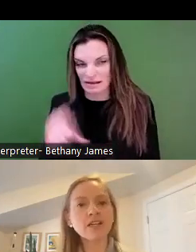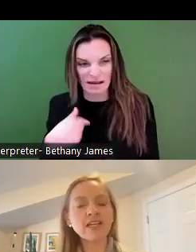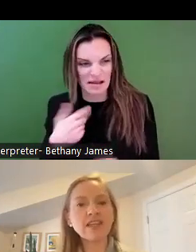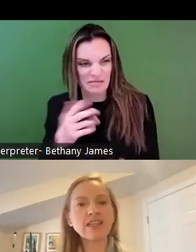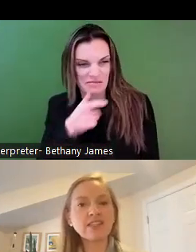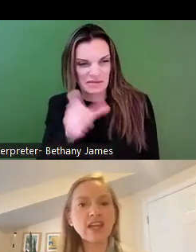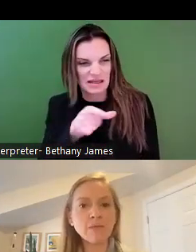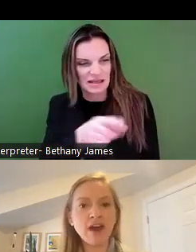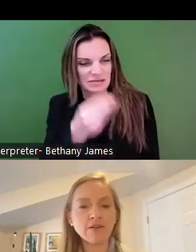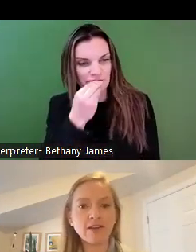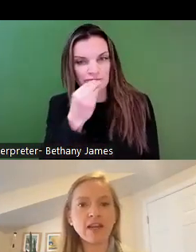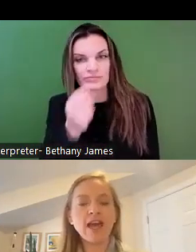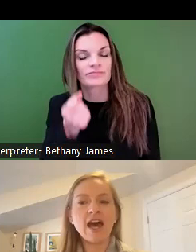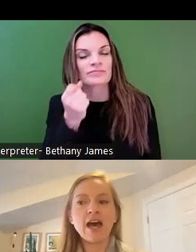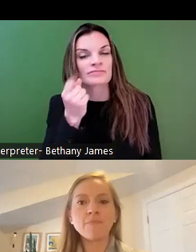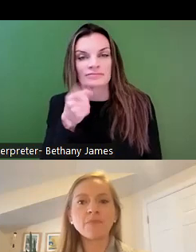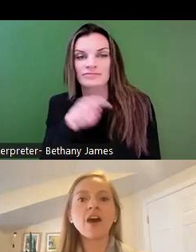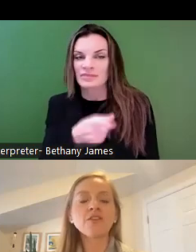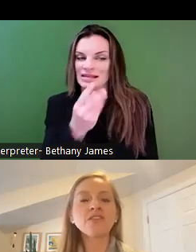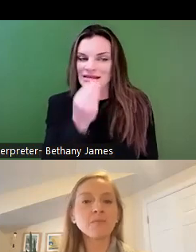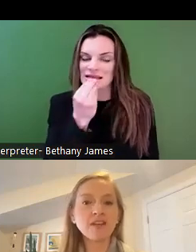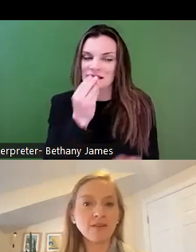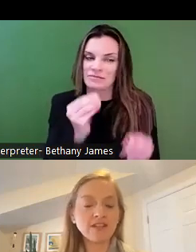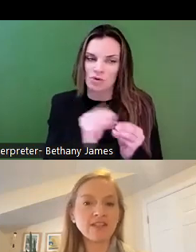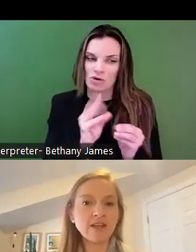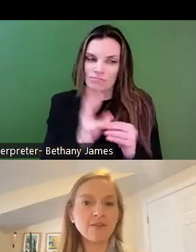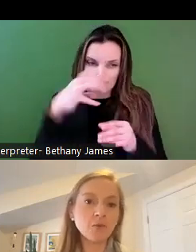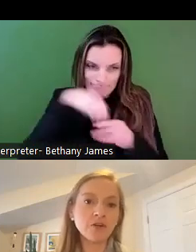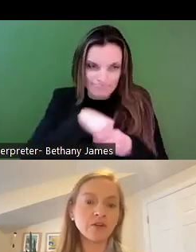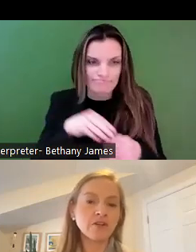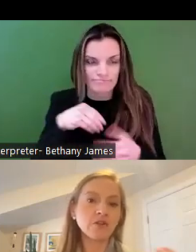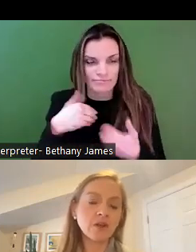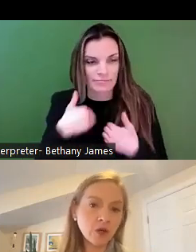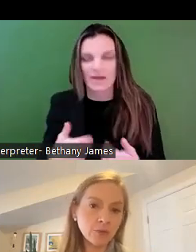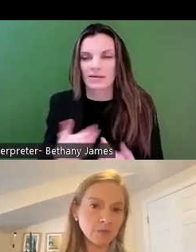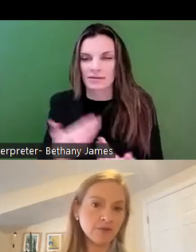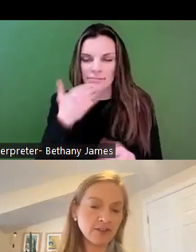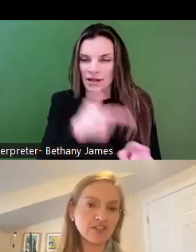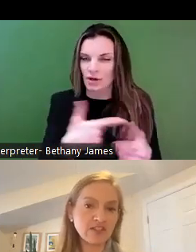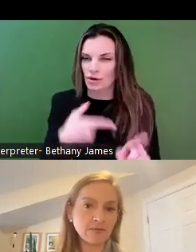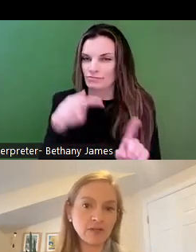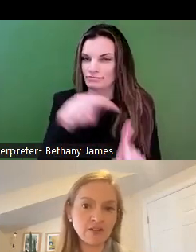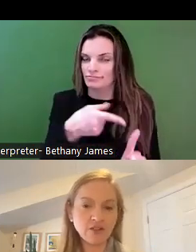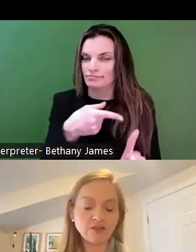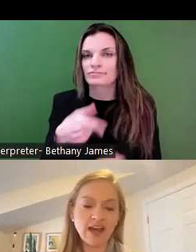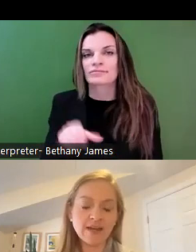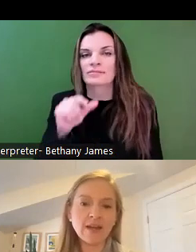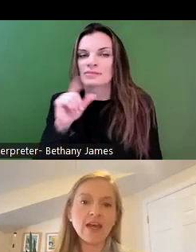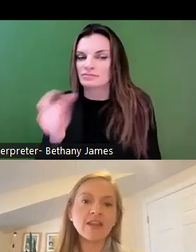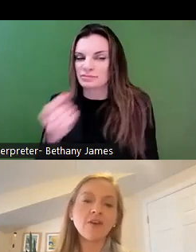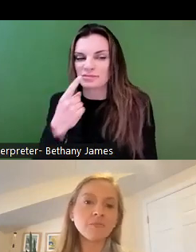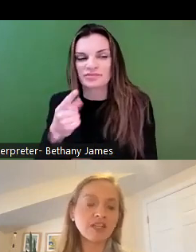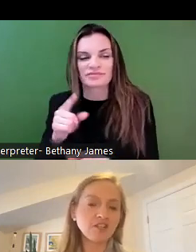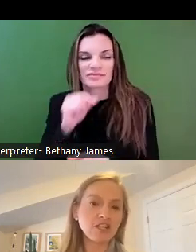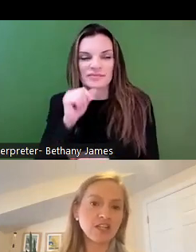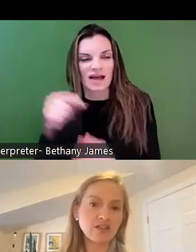but you're not going to get the same out of it, all the same benefits as if you were to incorporate more fish and seafood into your diet.